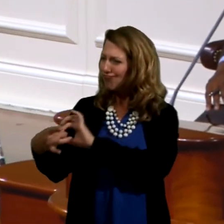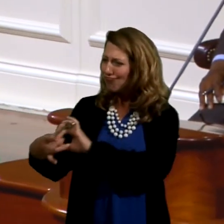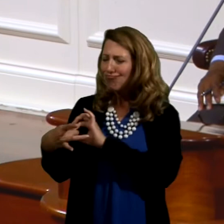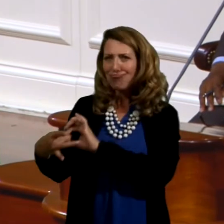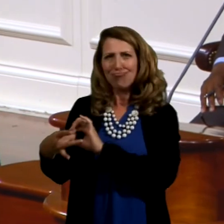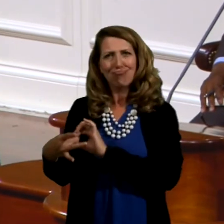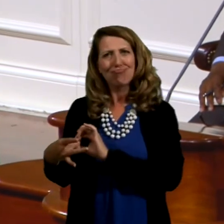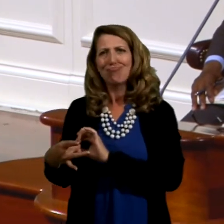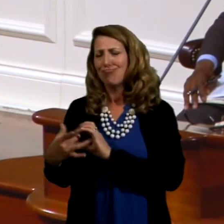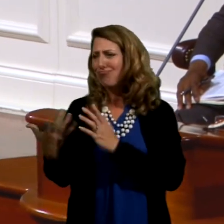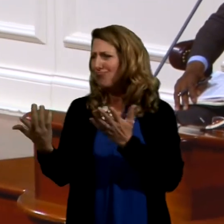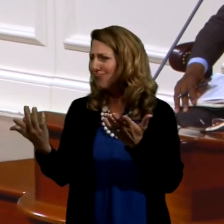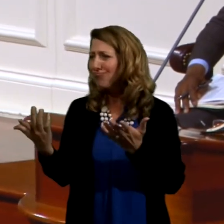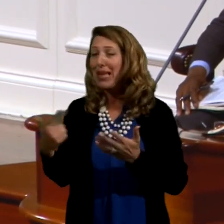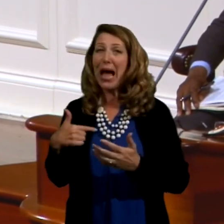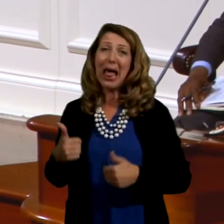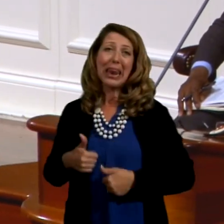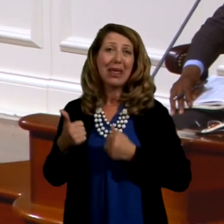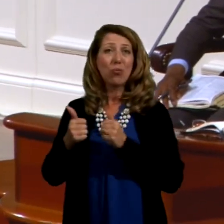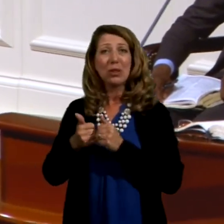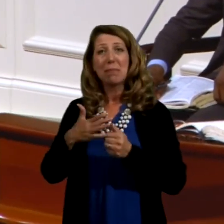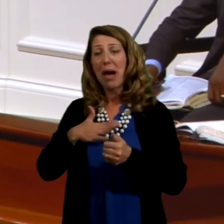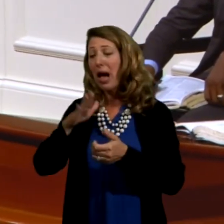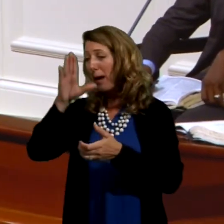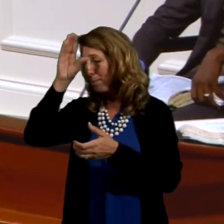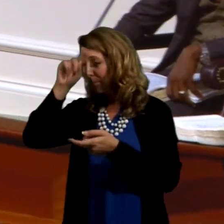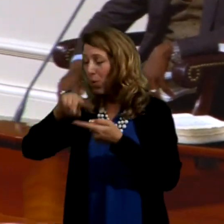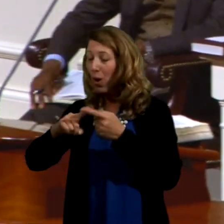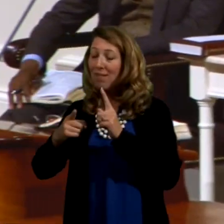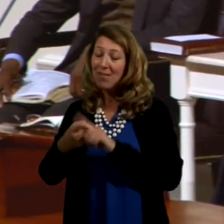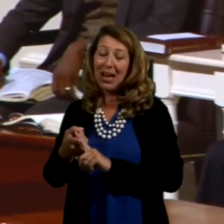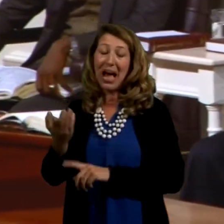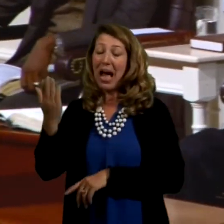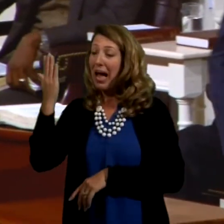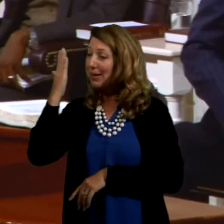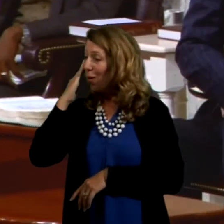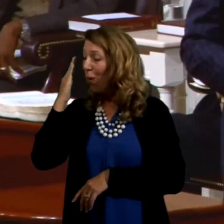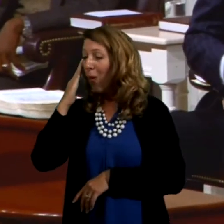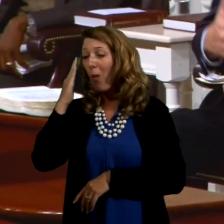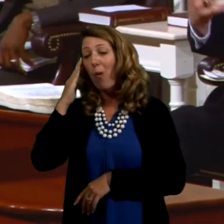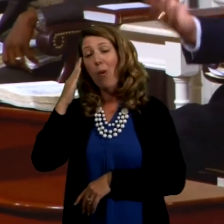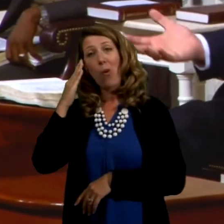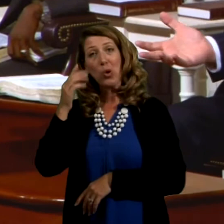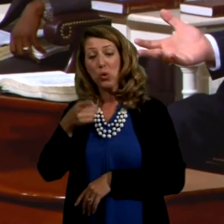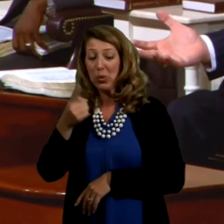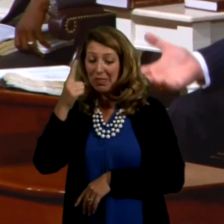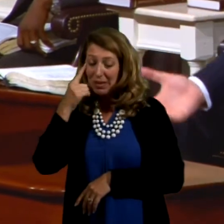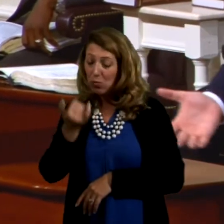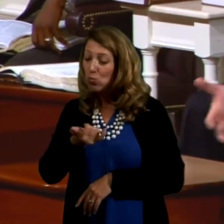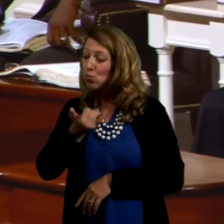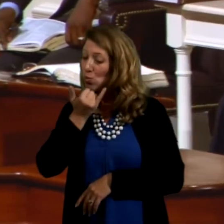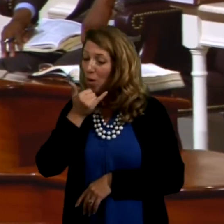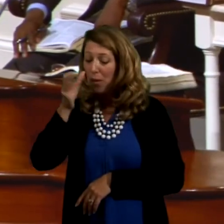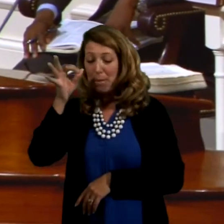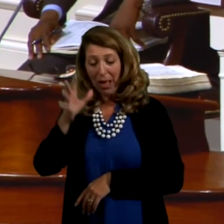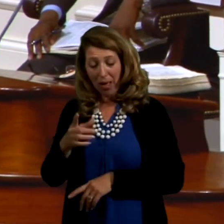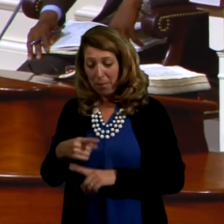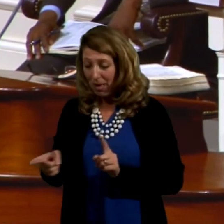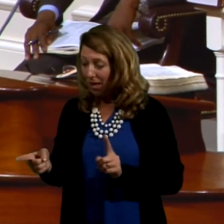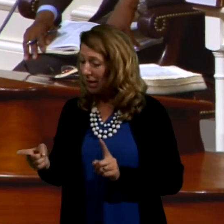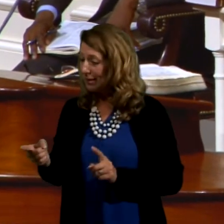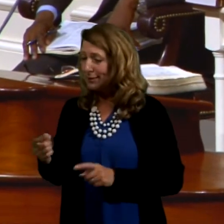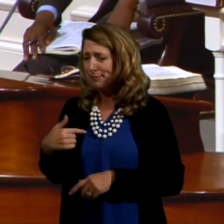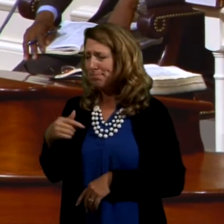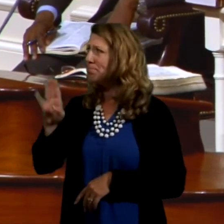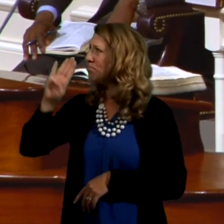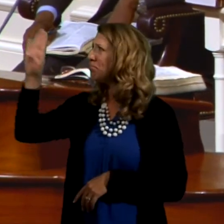well, I'm living with my boyfriend and I know it's not, I know that you think it's not right, Pastor, but me and